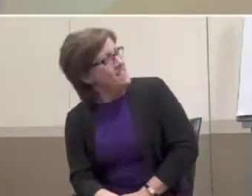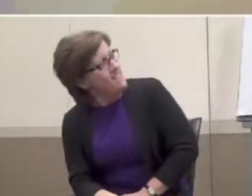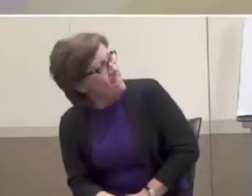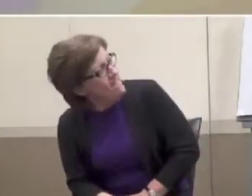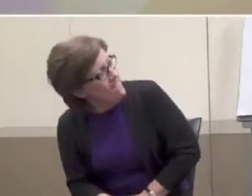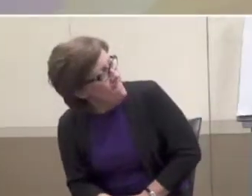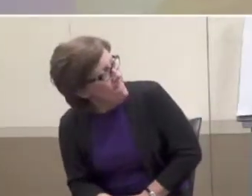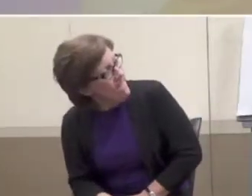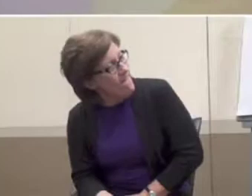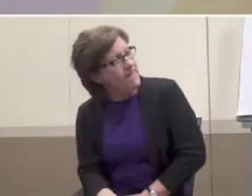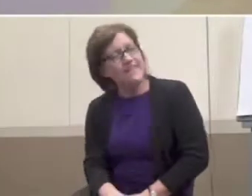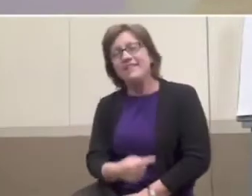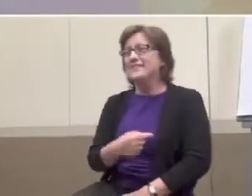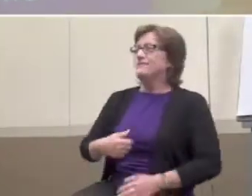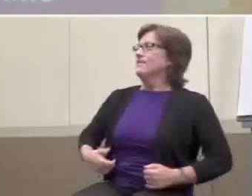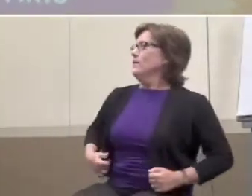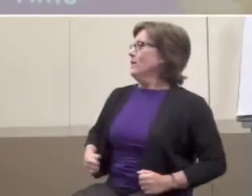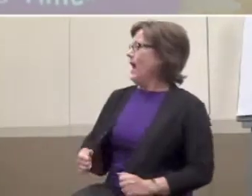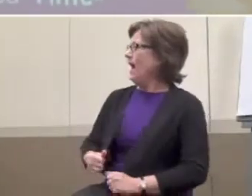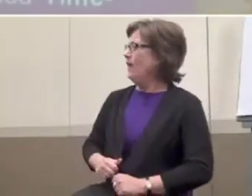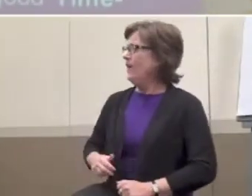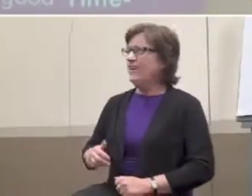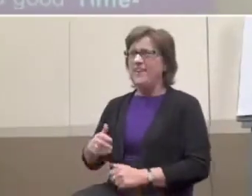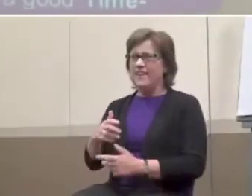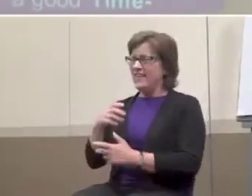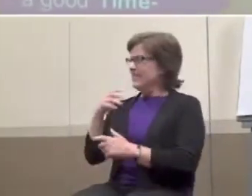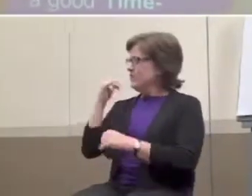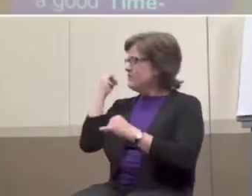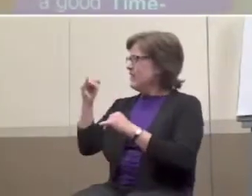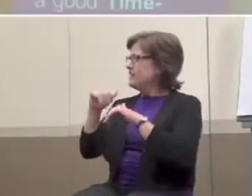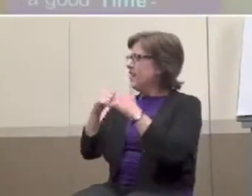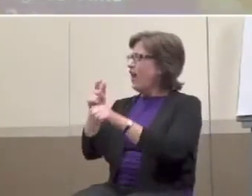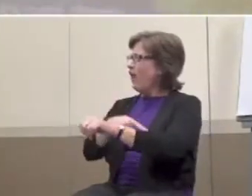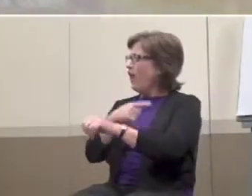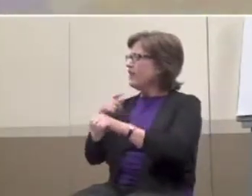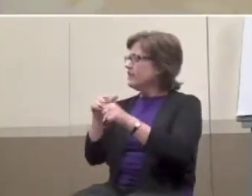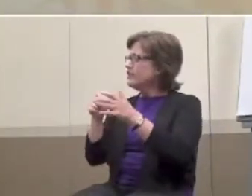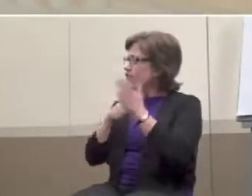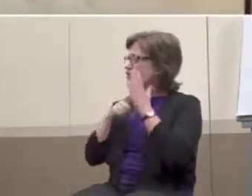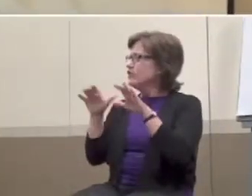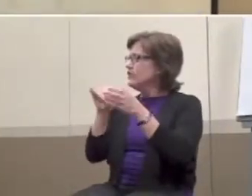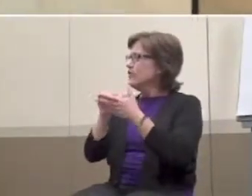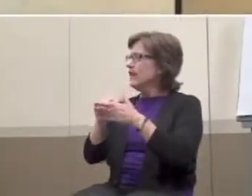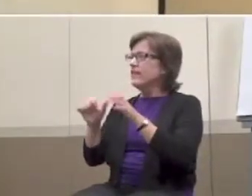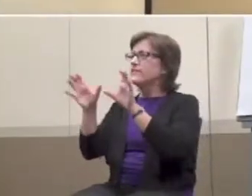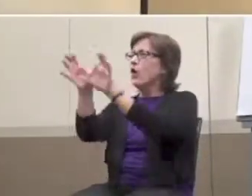I thought that's brilliant. Can you imagine how long they had to hold that baby up there?